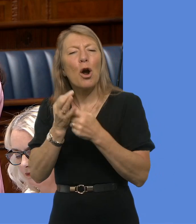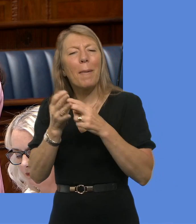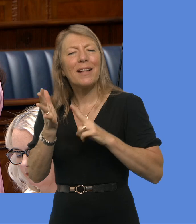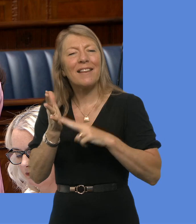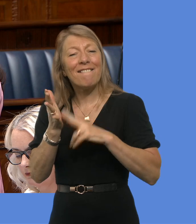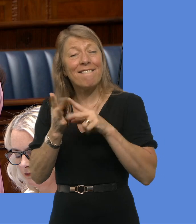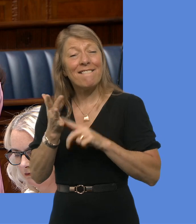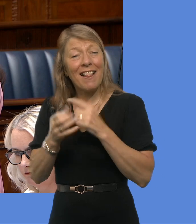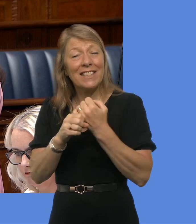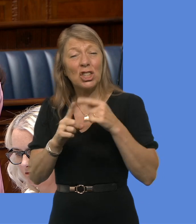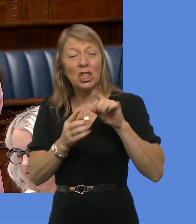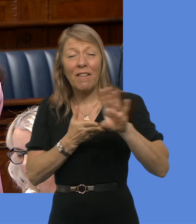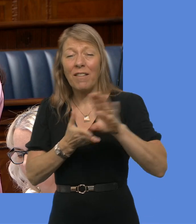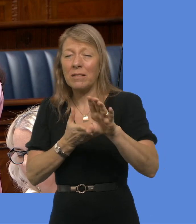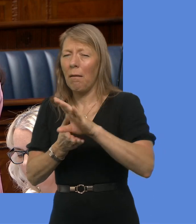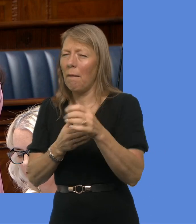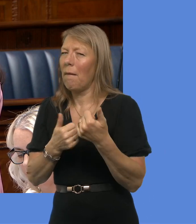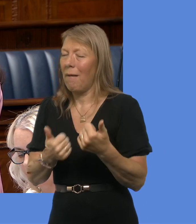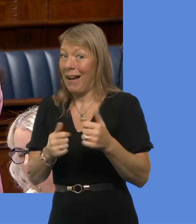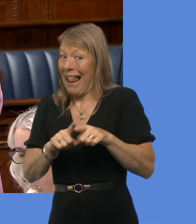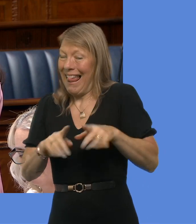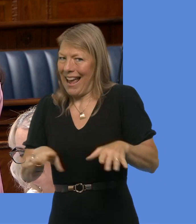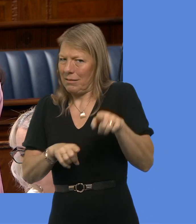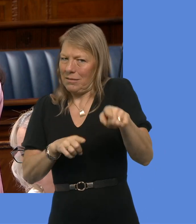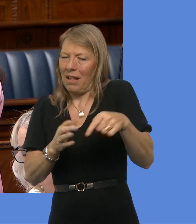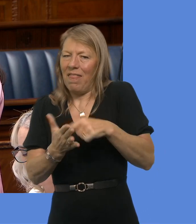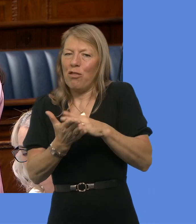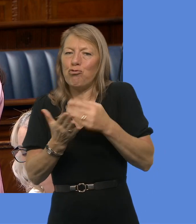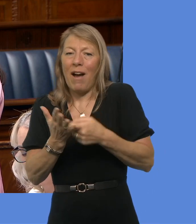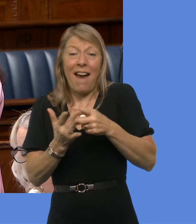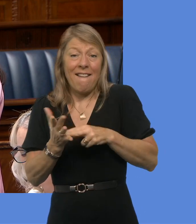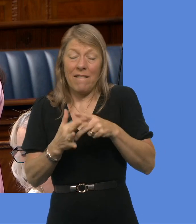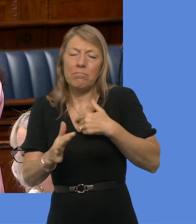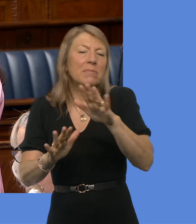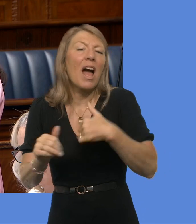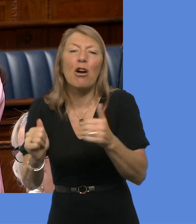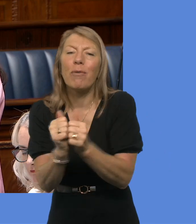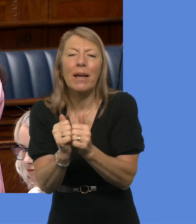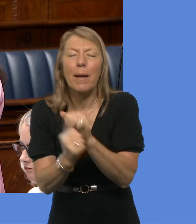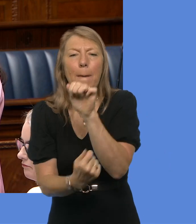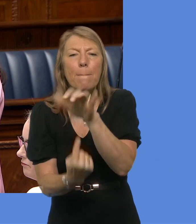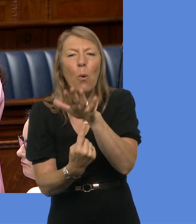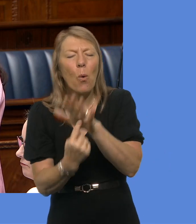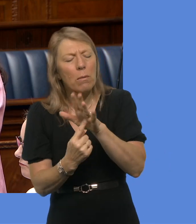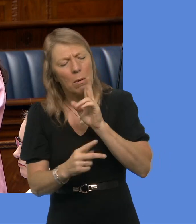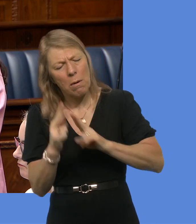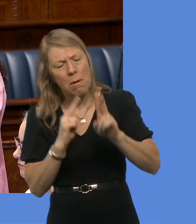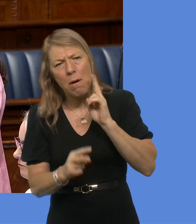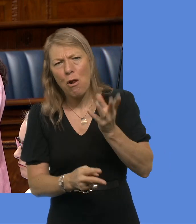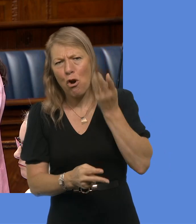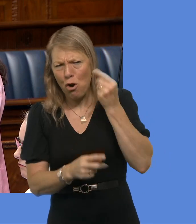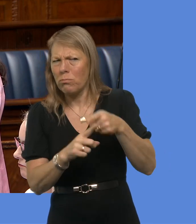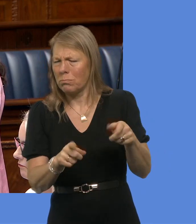including in projects like Thrive. We absolutely must learn the lessons from this, that joined up and collaborative approach, working hand in hand, and the